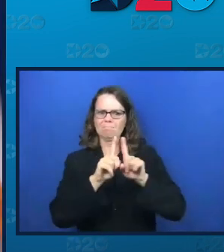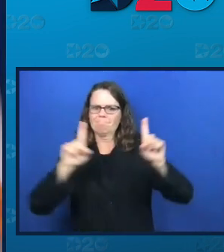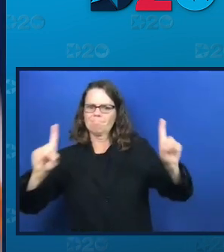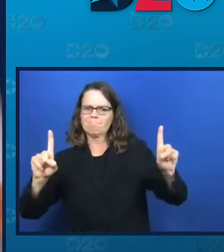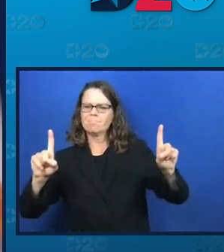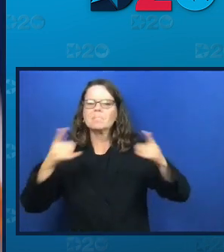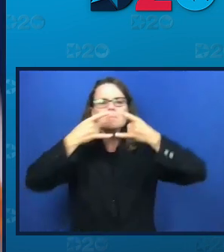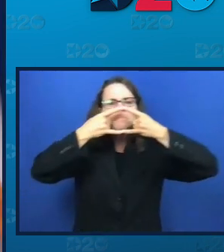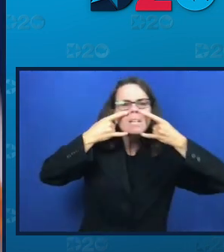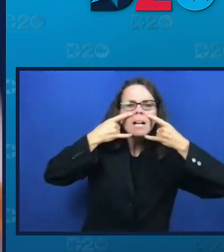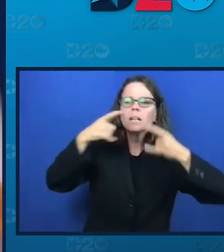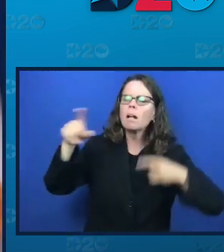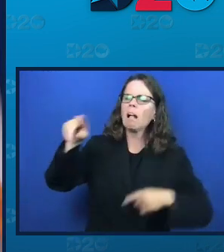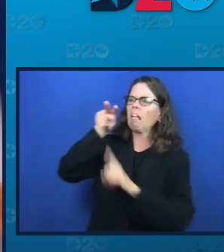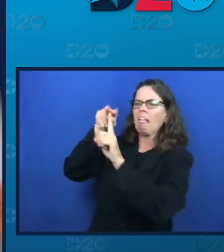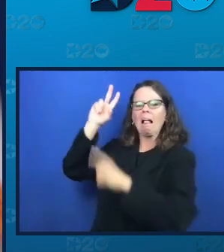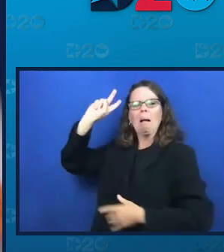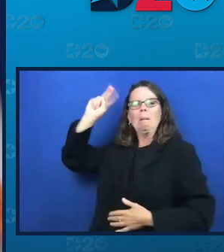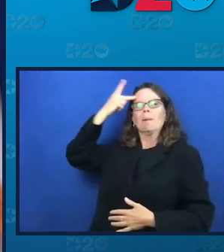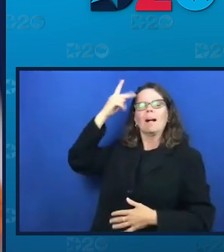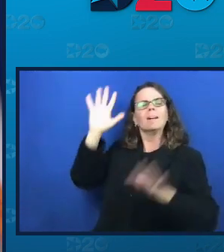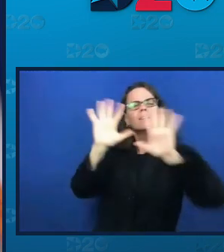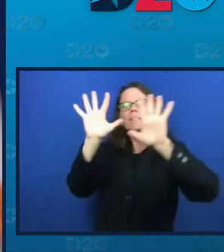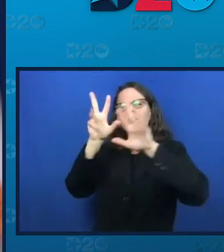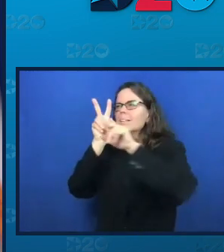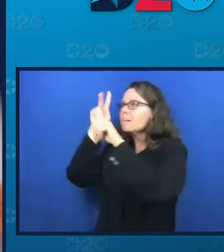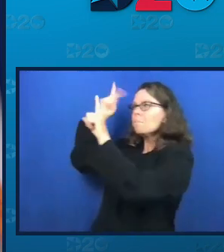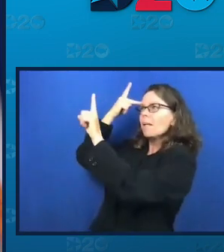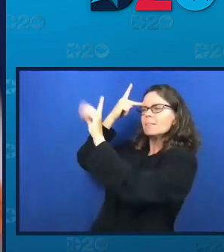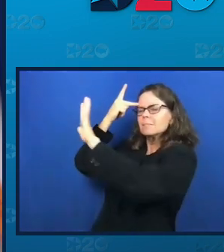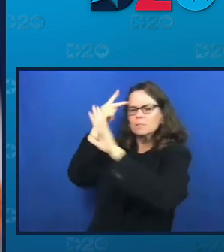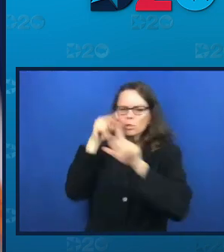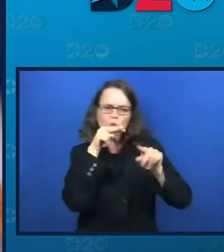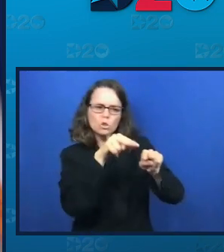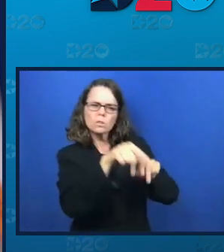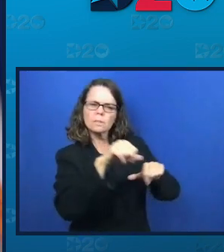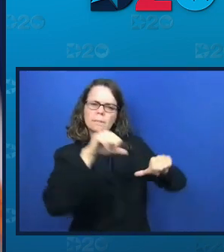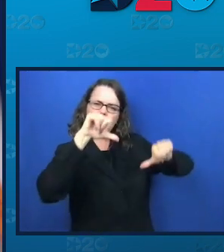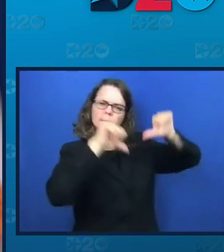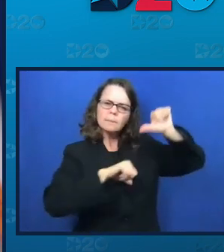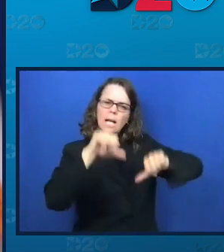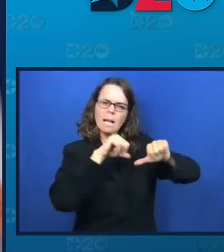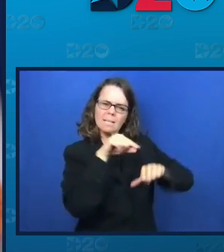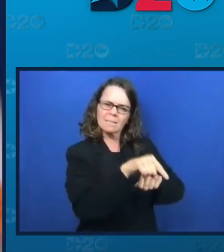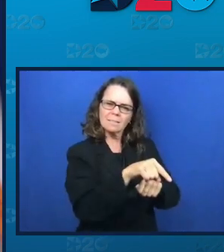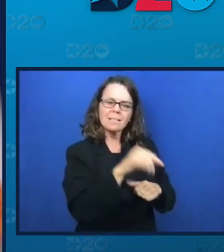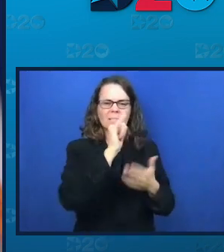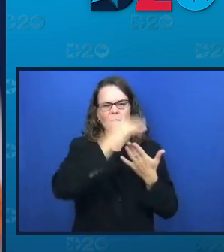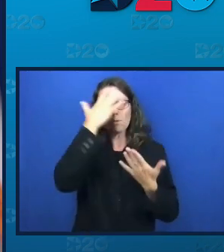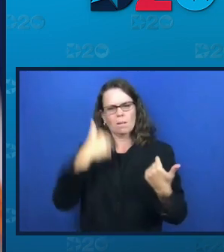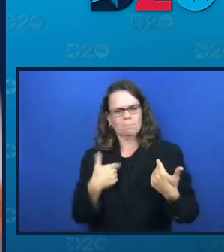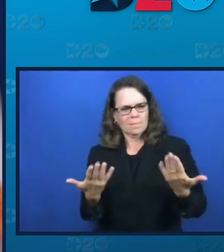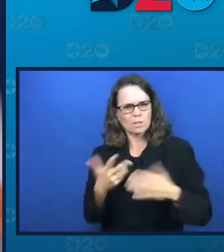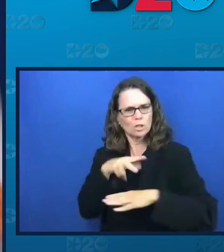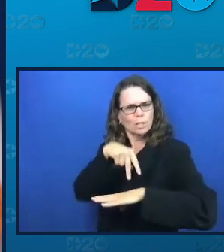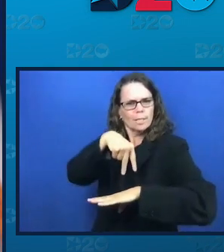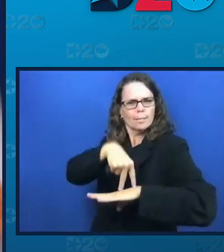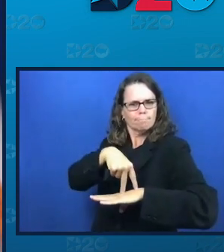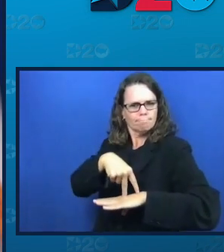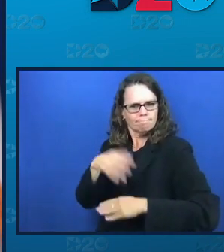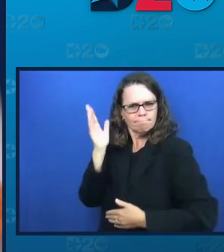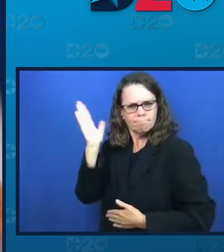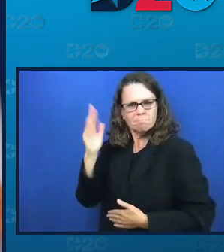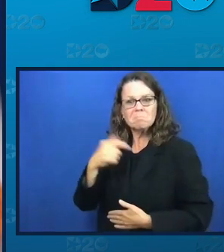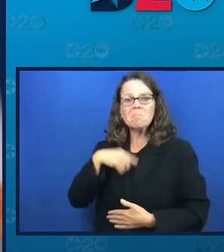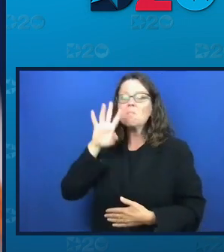one another. That's why I'm here tonight, not because of politics or for party, but because I know Joe